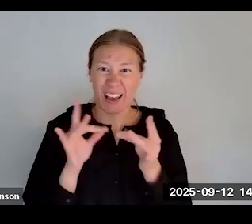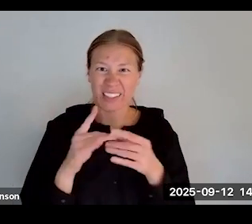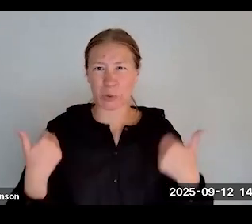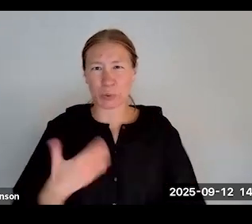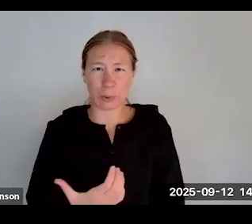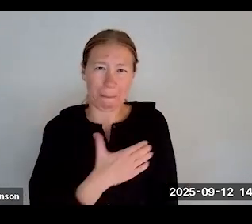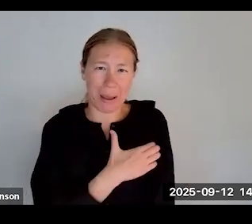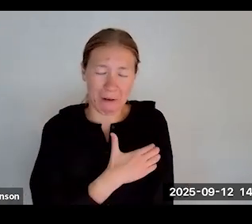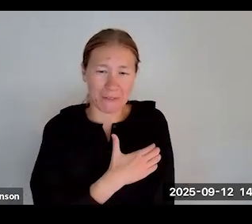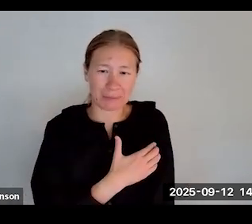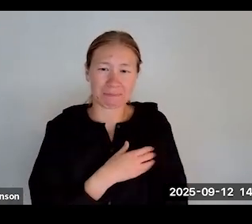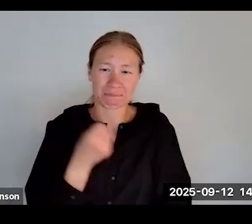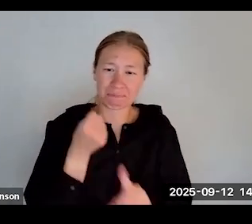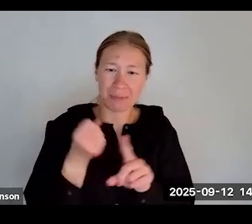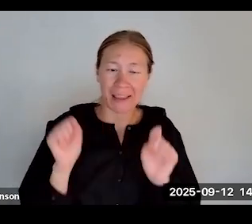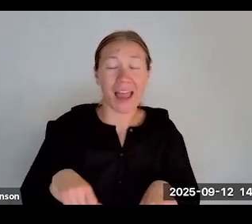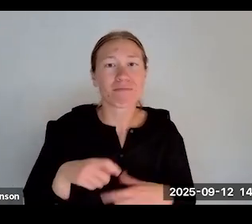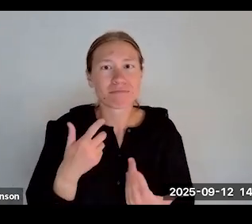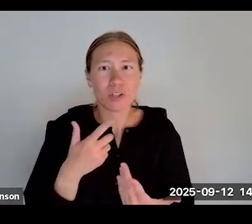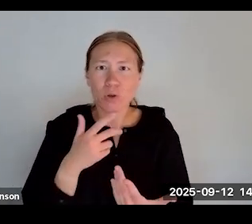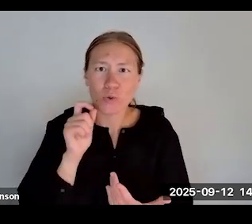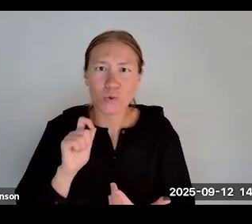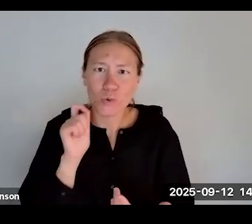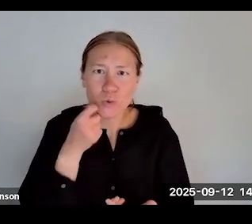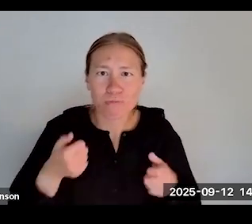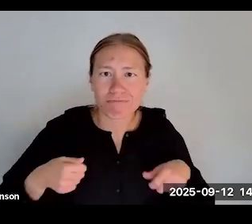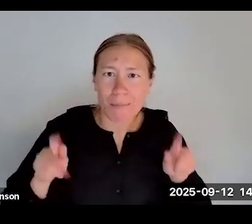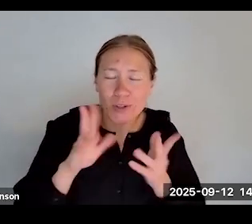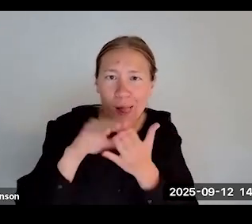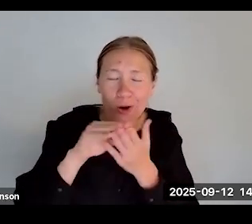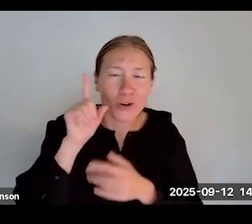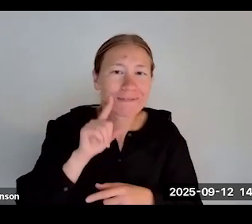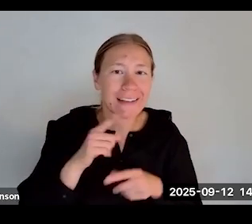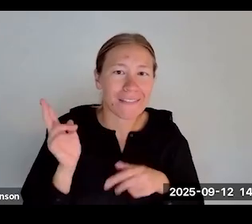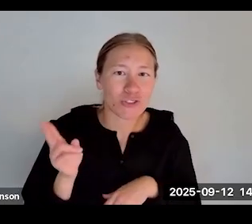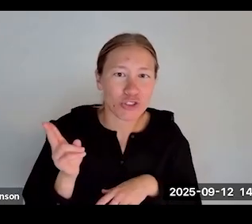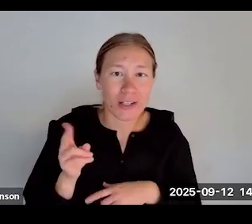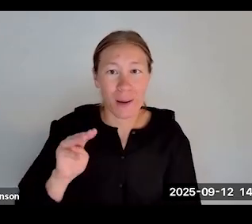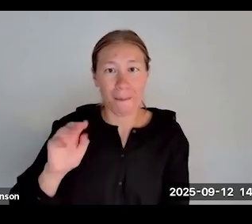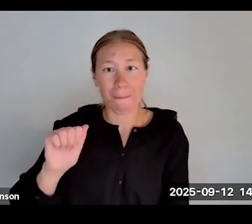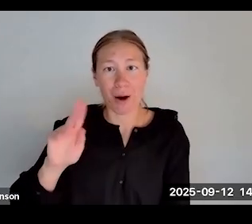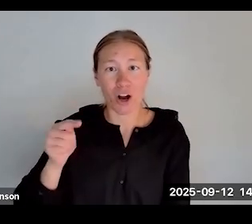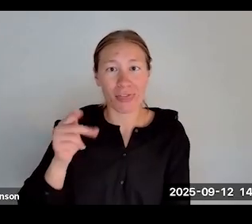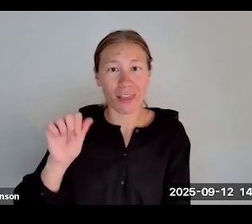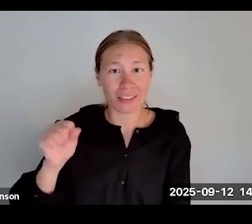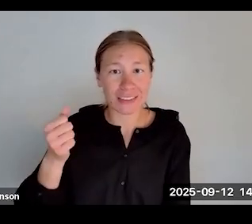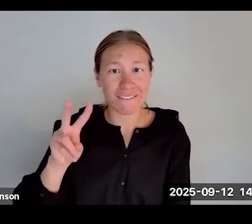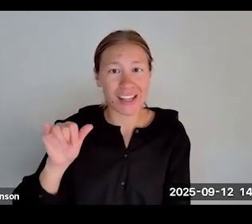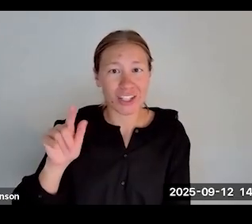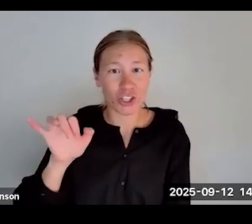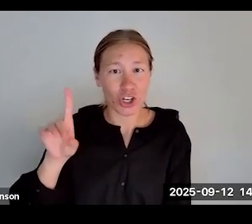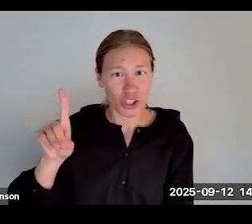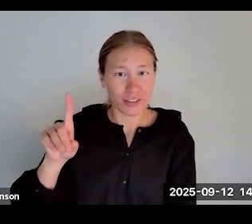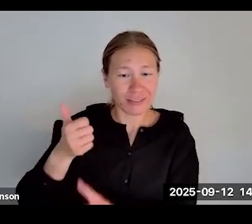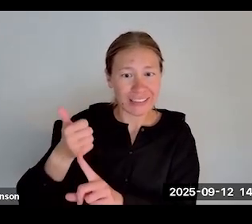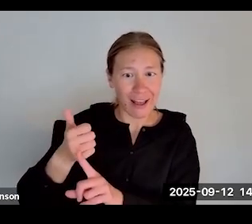learn some deaf history. Martha's Vineyard is a real place and was extremely important to the development of ASL and the deaf community